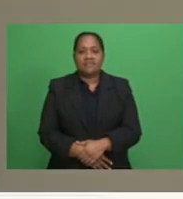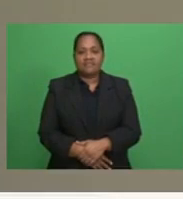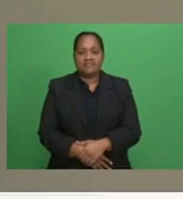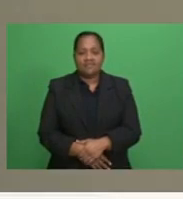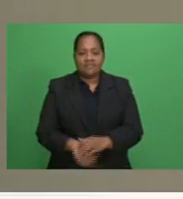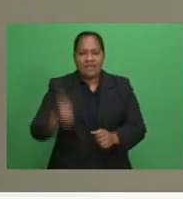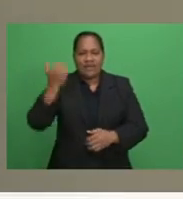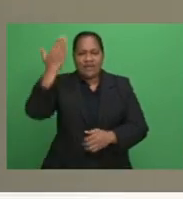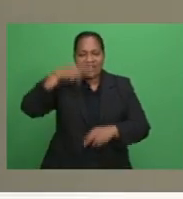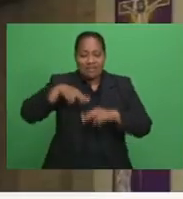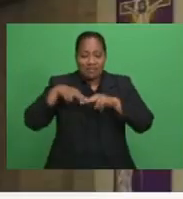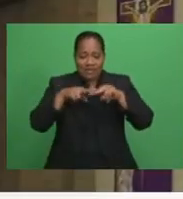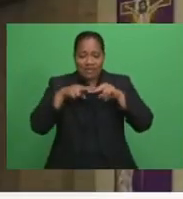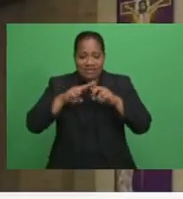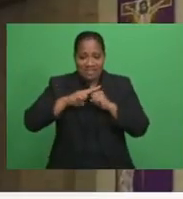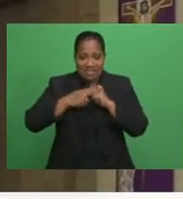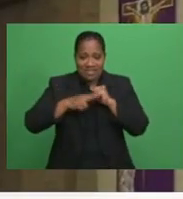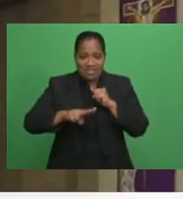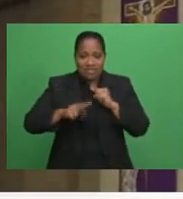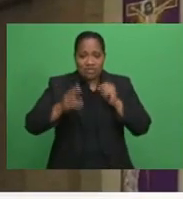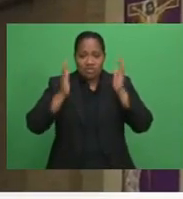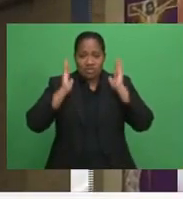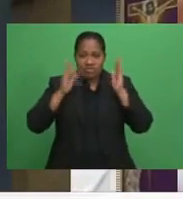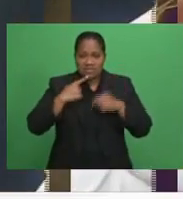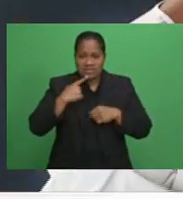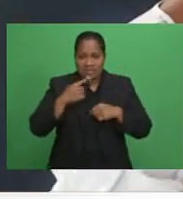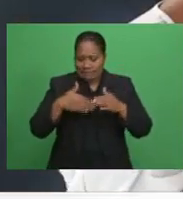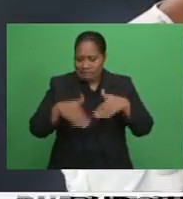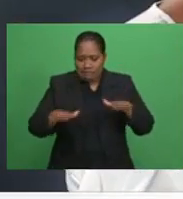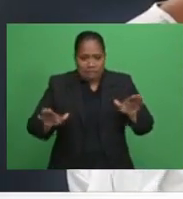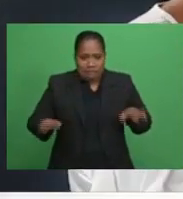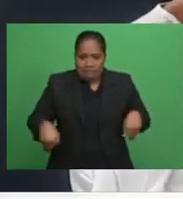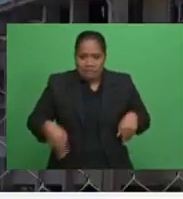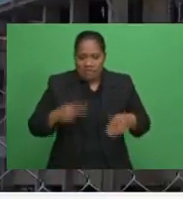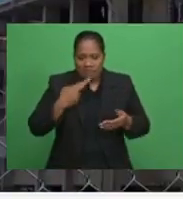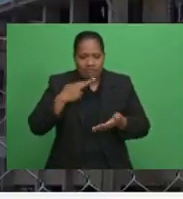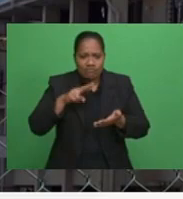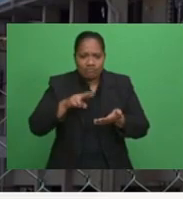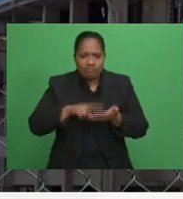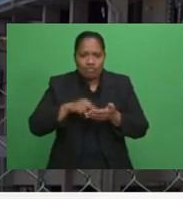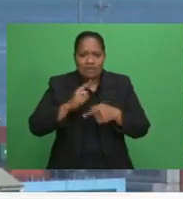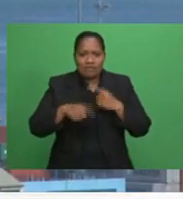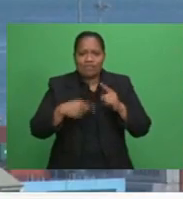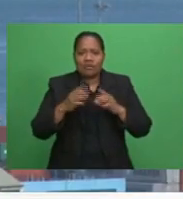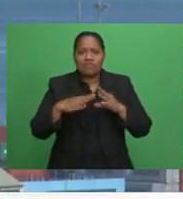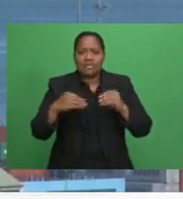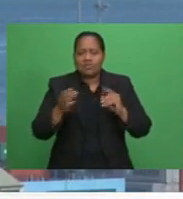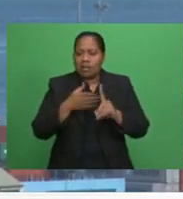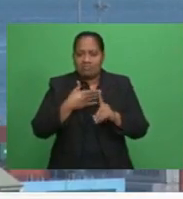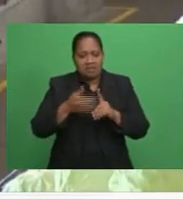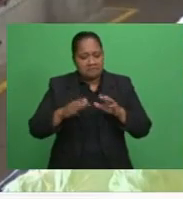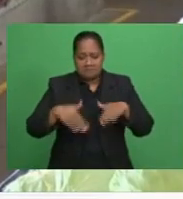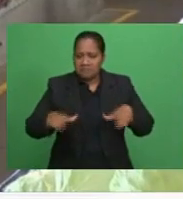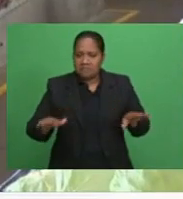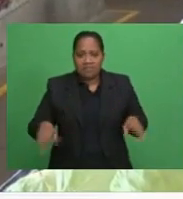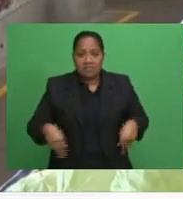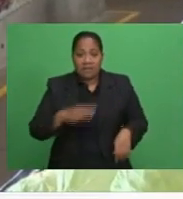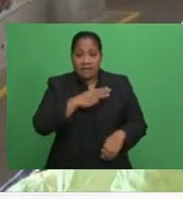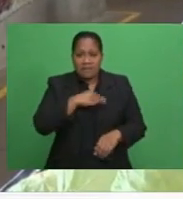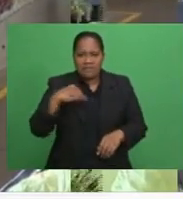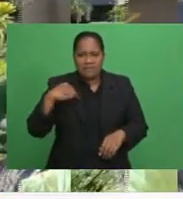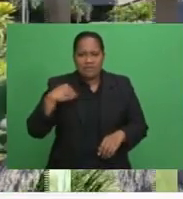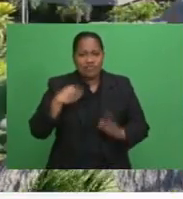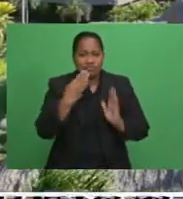Good evening, Fiji. In this bulletin, Church says no inquiry into reports of alleged sexual abuse. Ministries anticipate